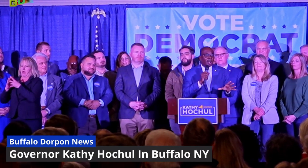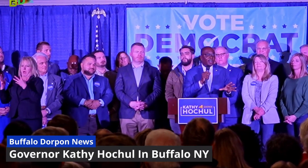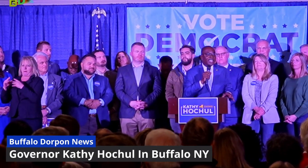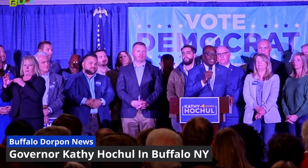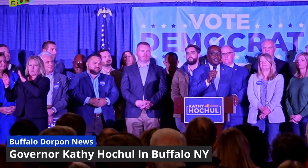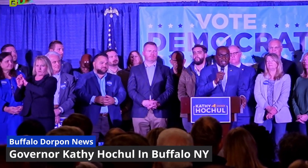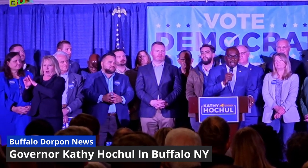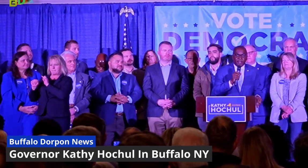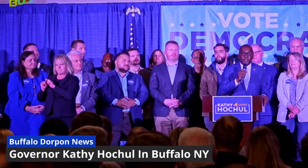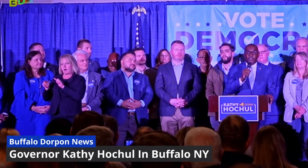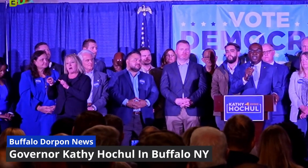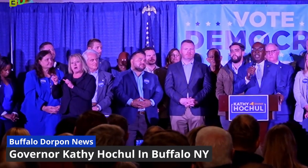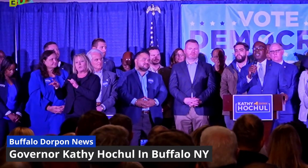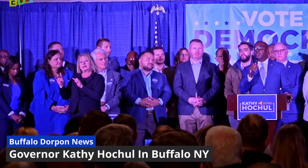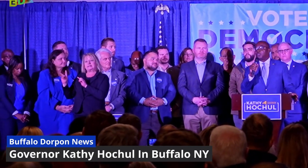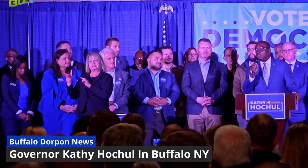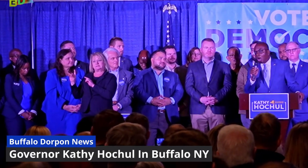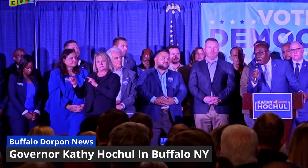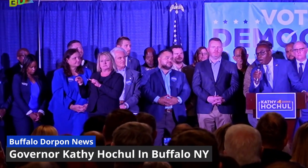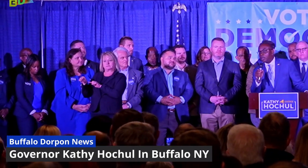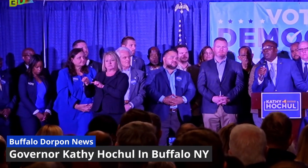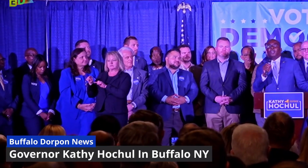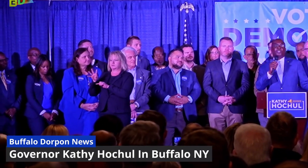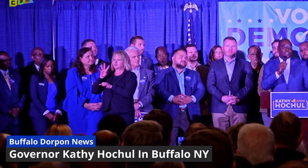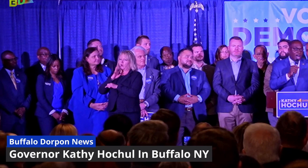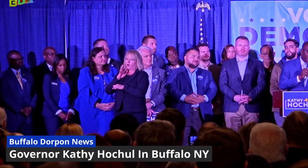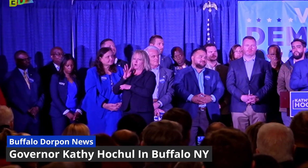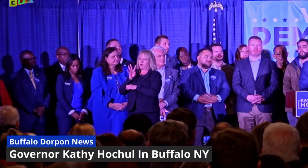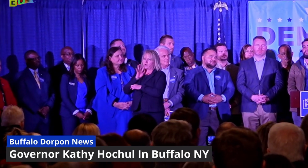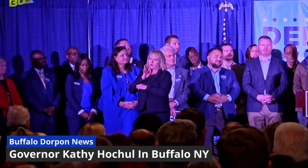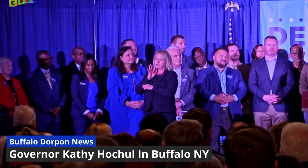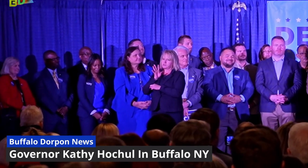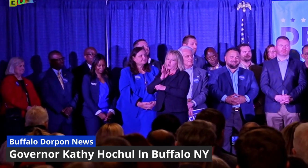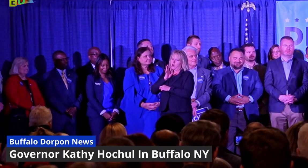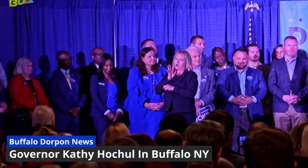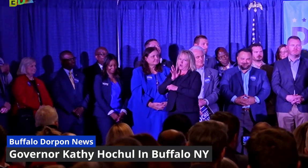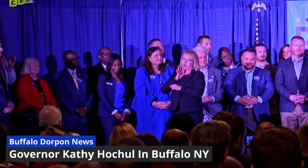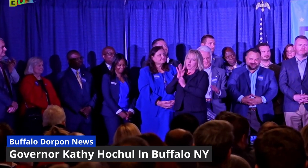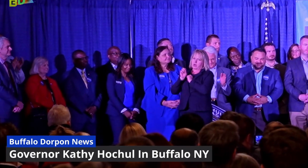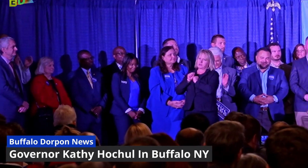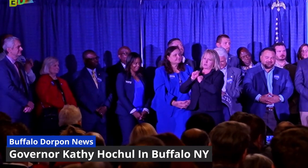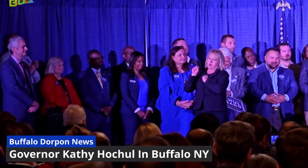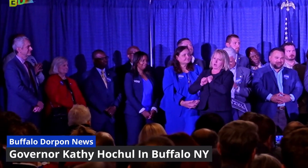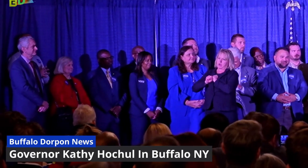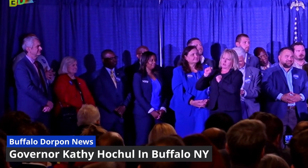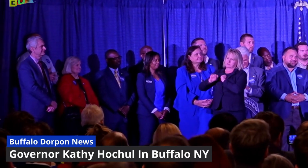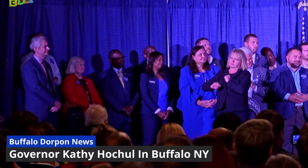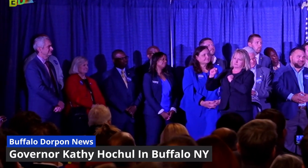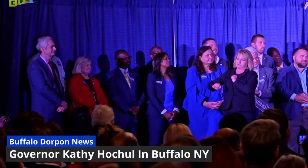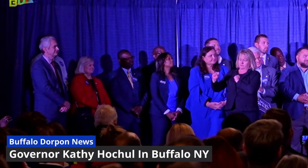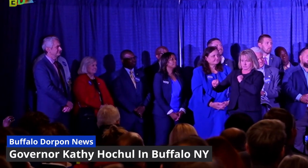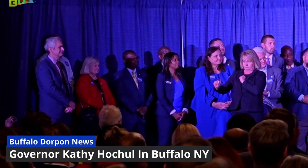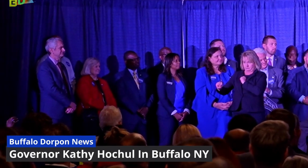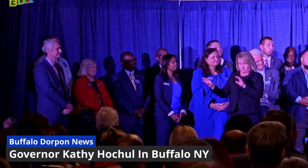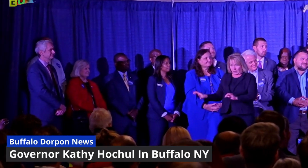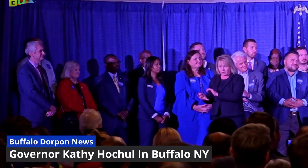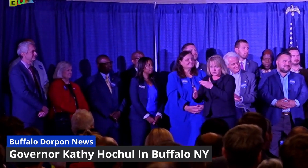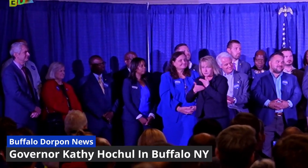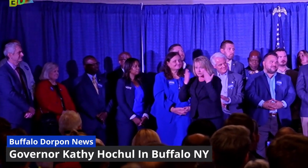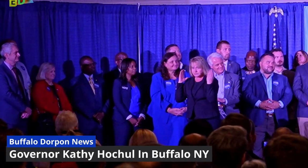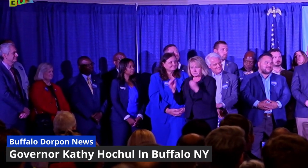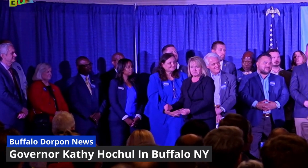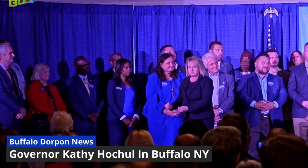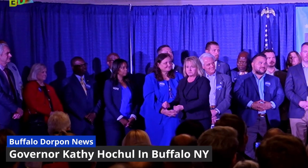but all he does is talk, talk, talk, talk. No